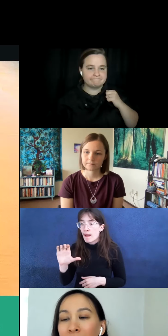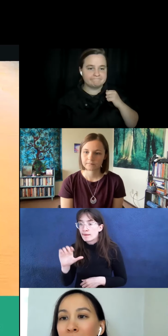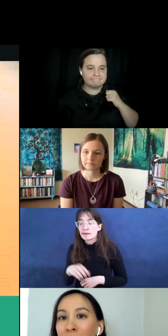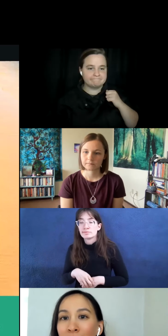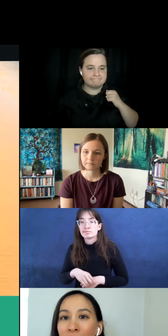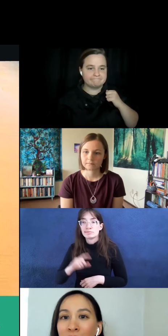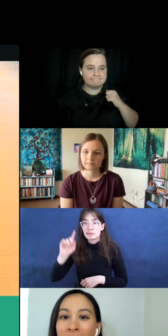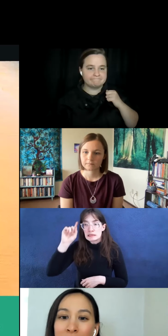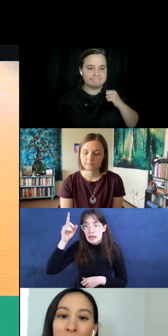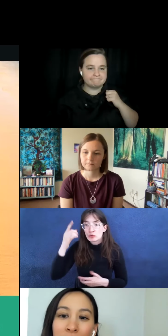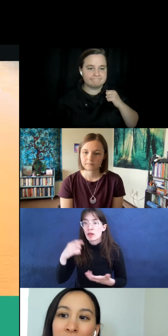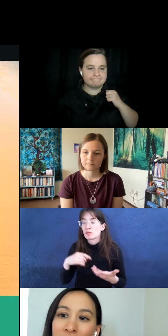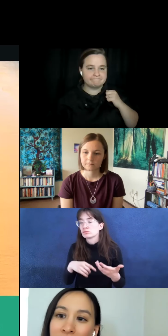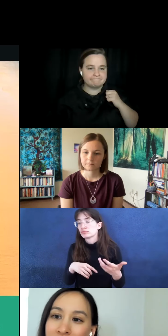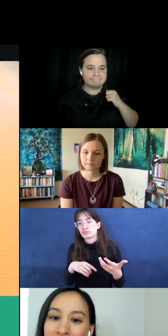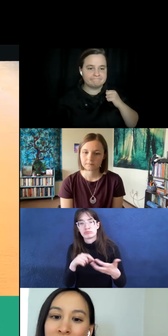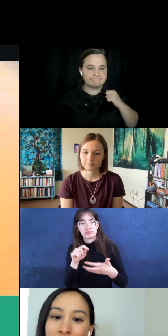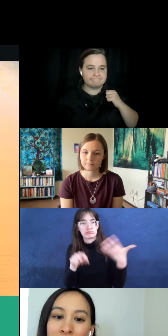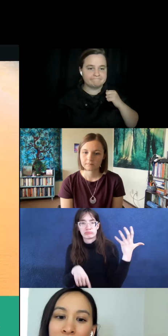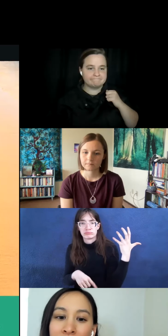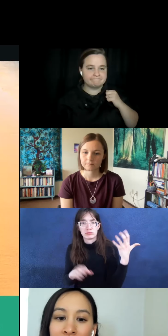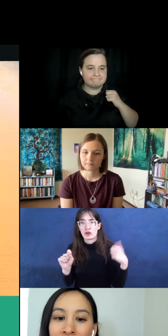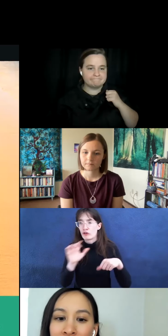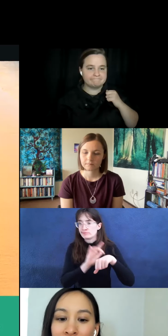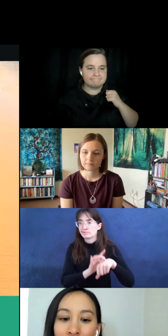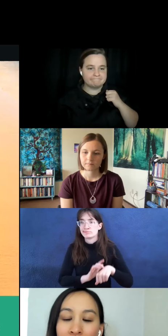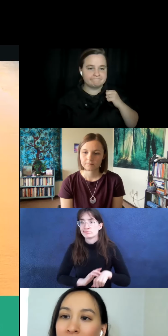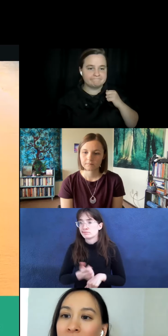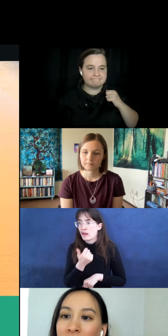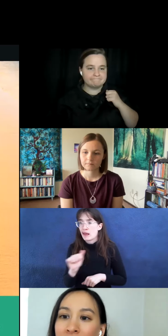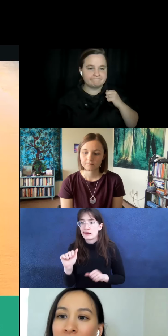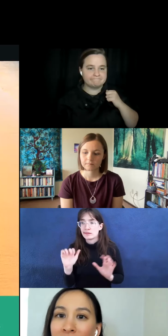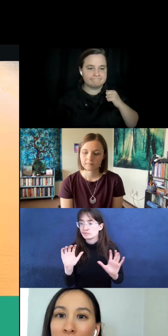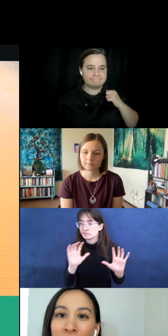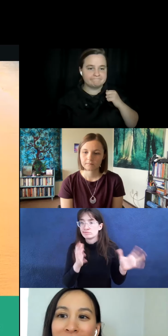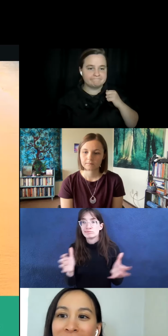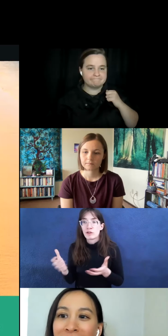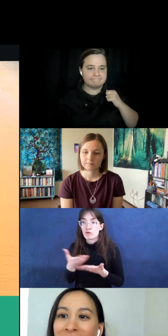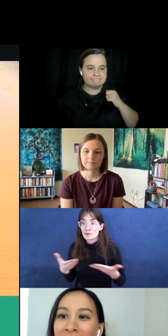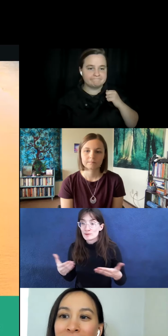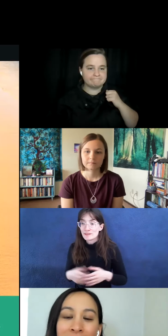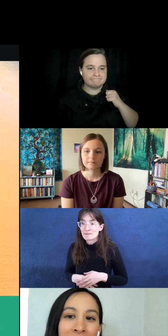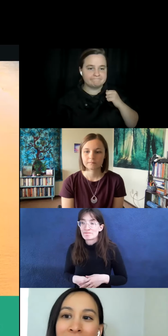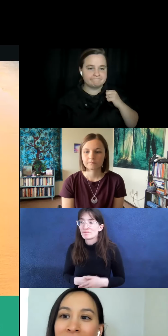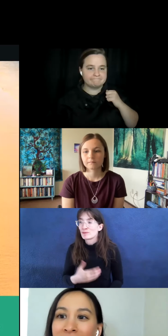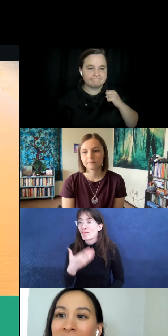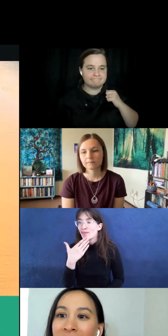intellectual, many of the things. Okay. Thanks for sharing.